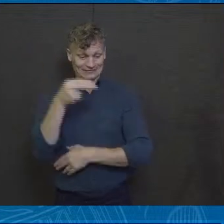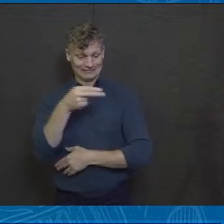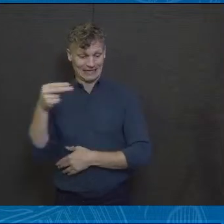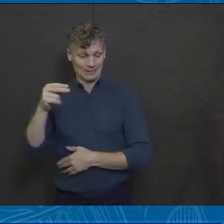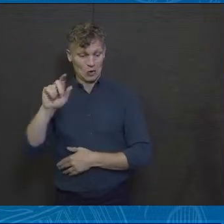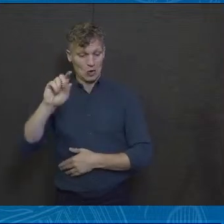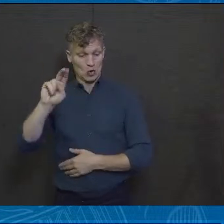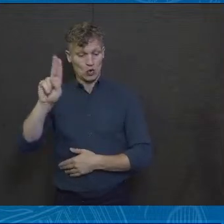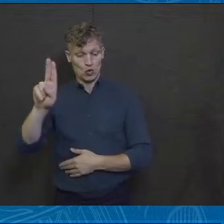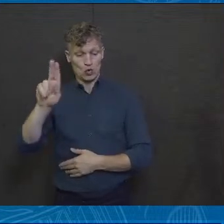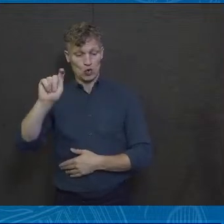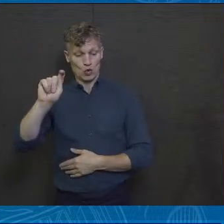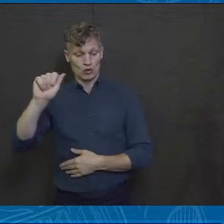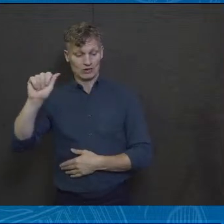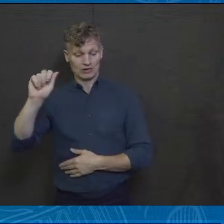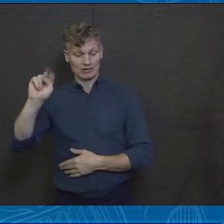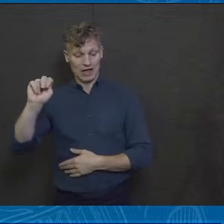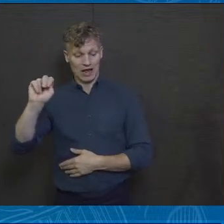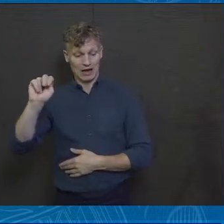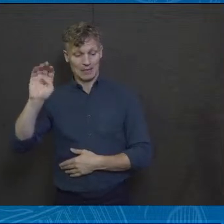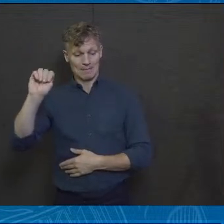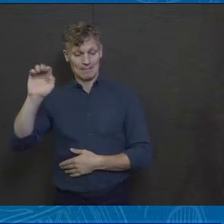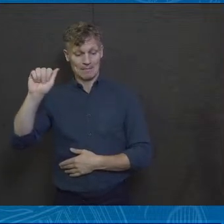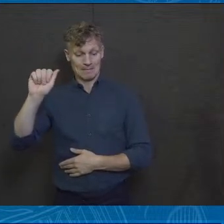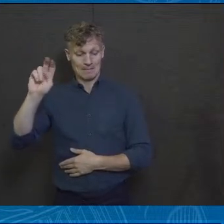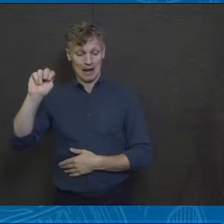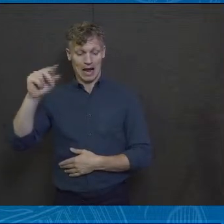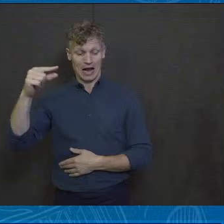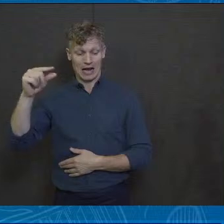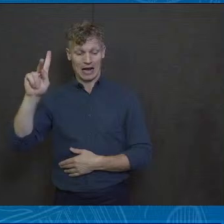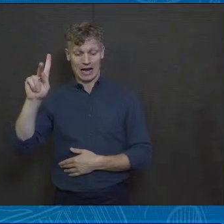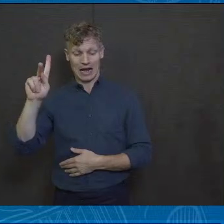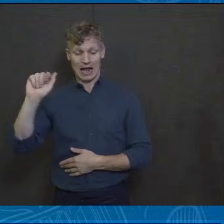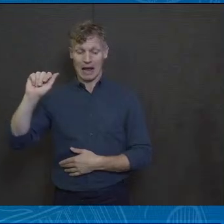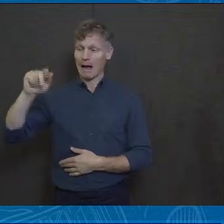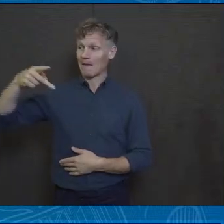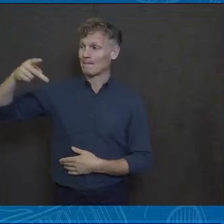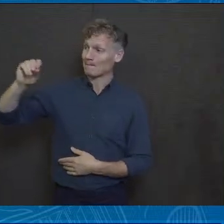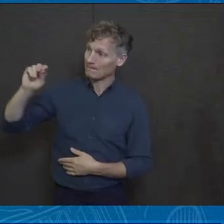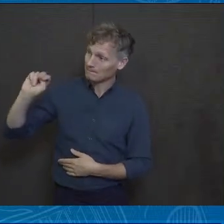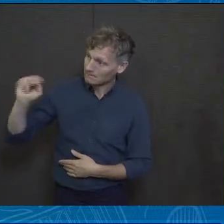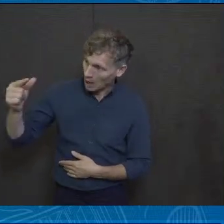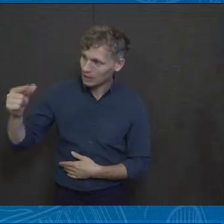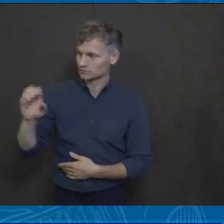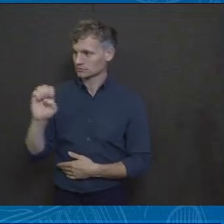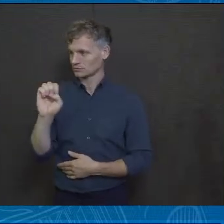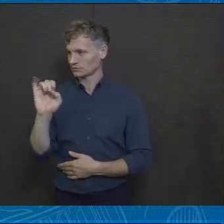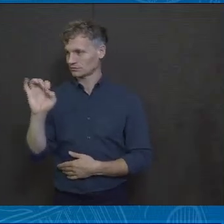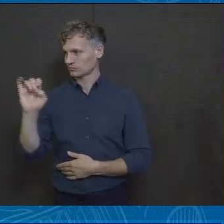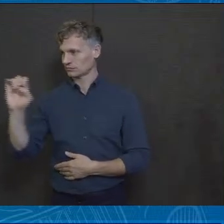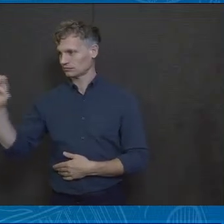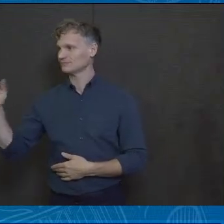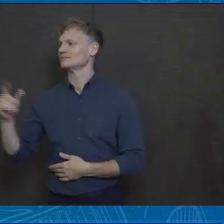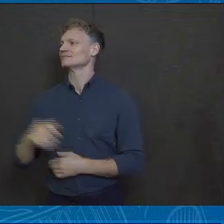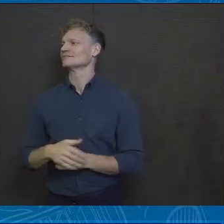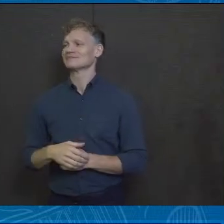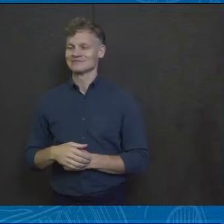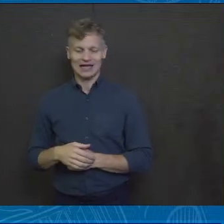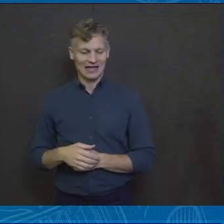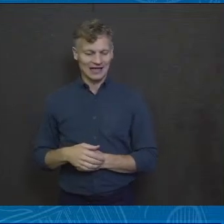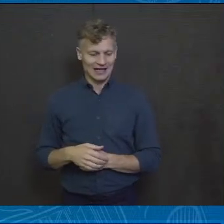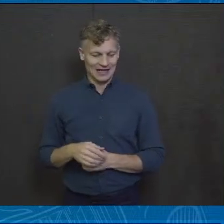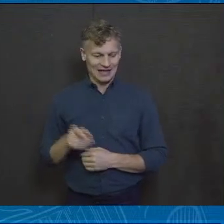Utanga Makapong. Her focus will be on discussing the incorporation of diverse